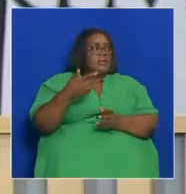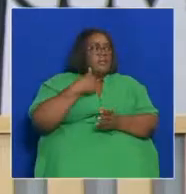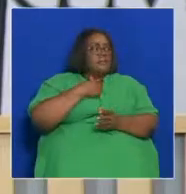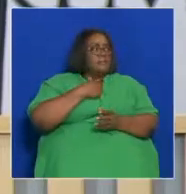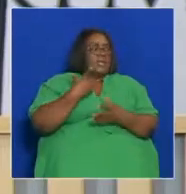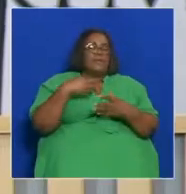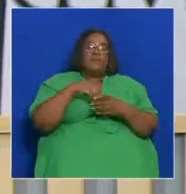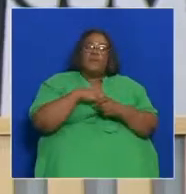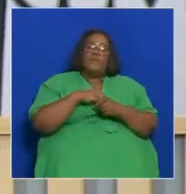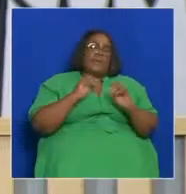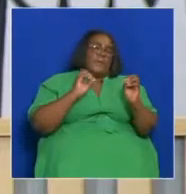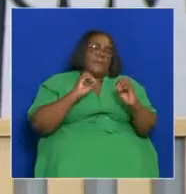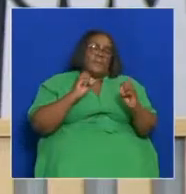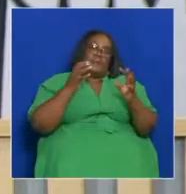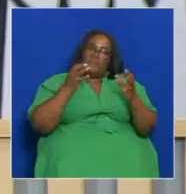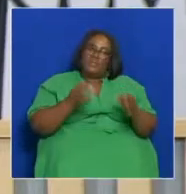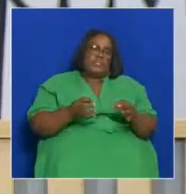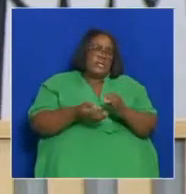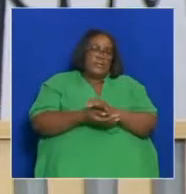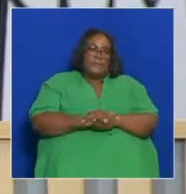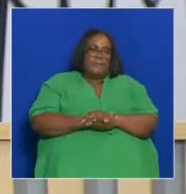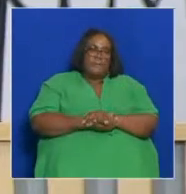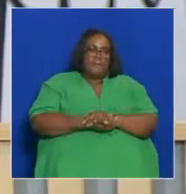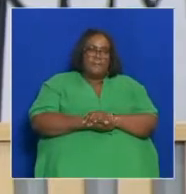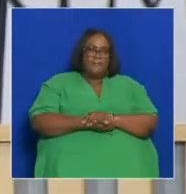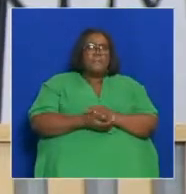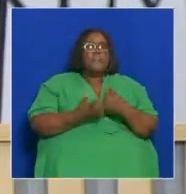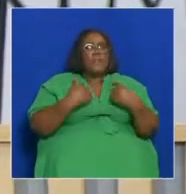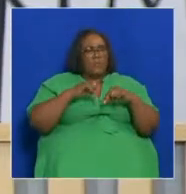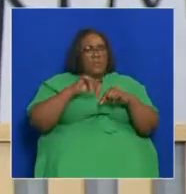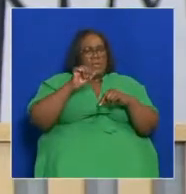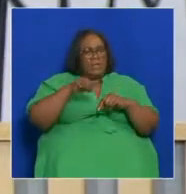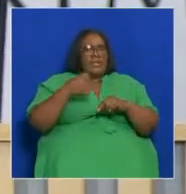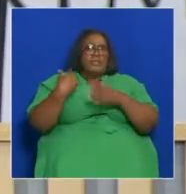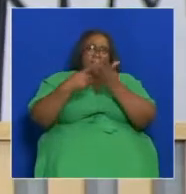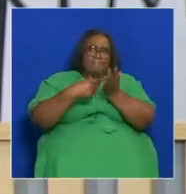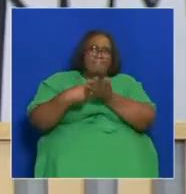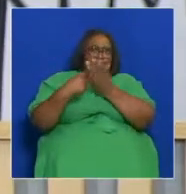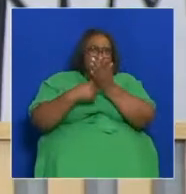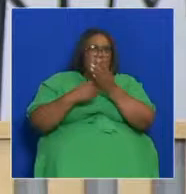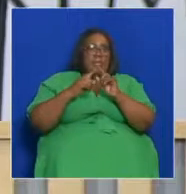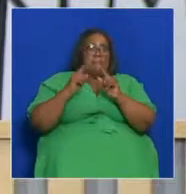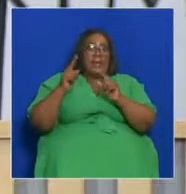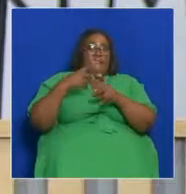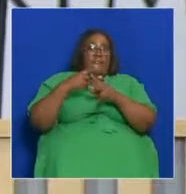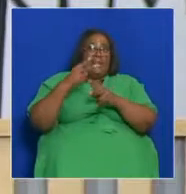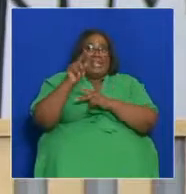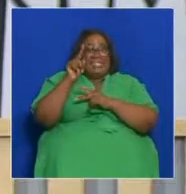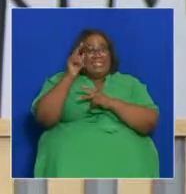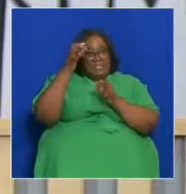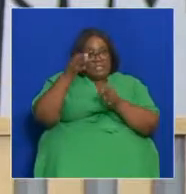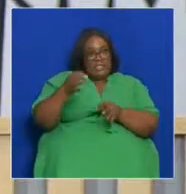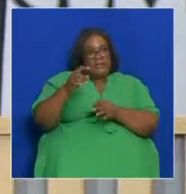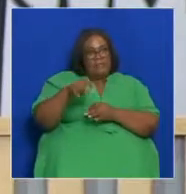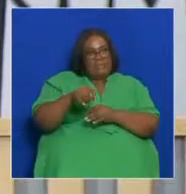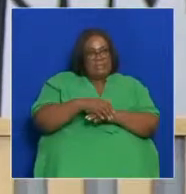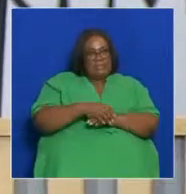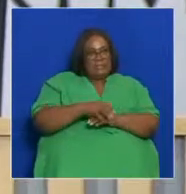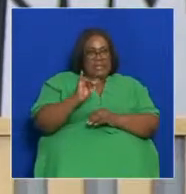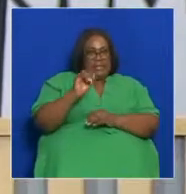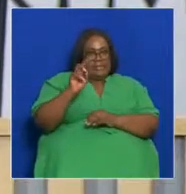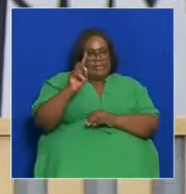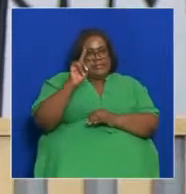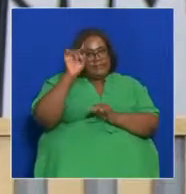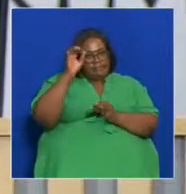that decision-making. We can have a discussion, but you ultimately take a decision. This is how it is going to happen, and it would happen